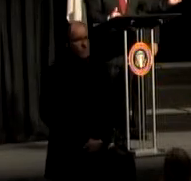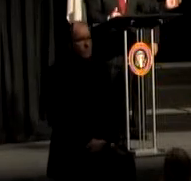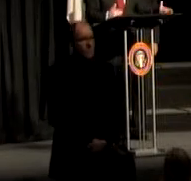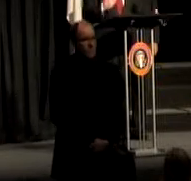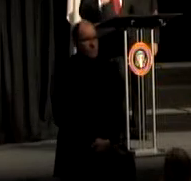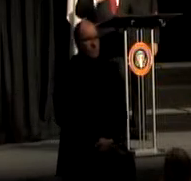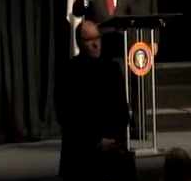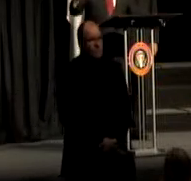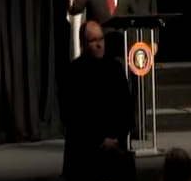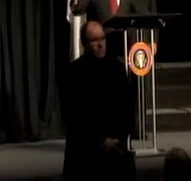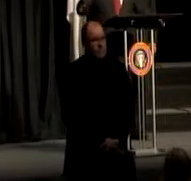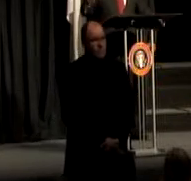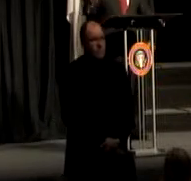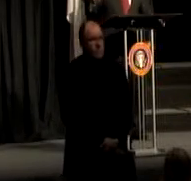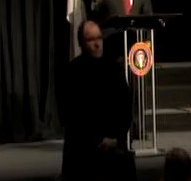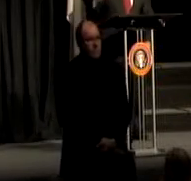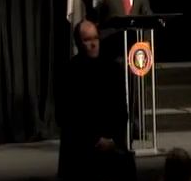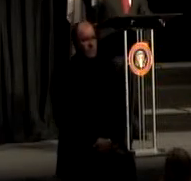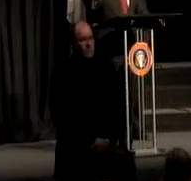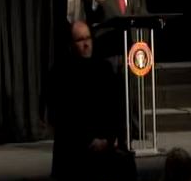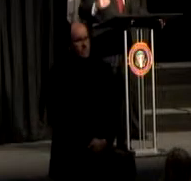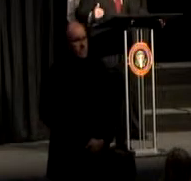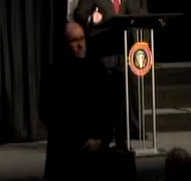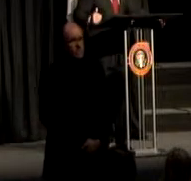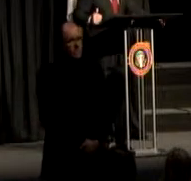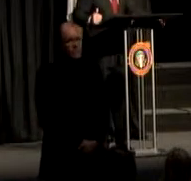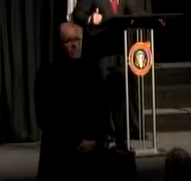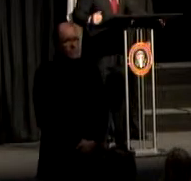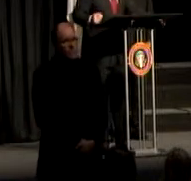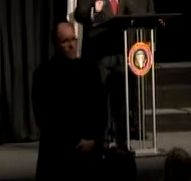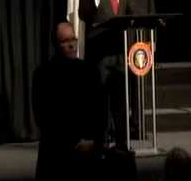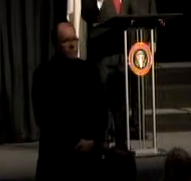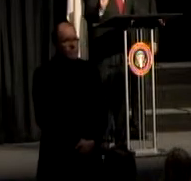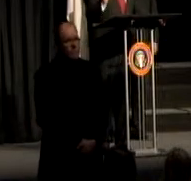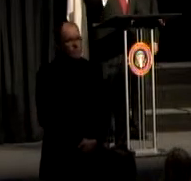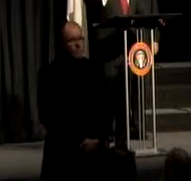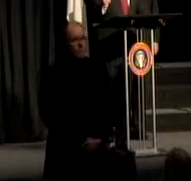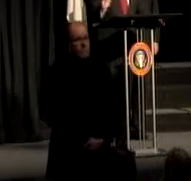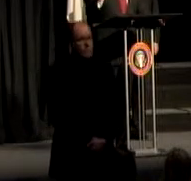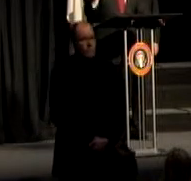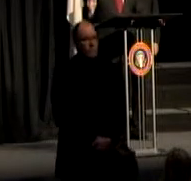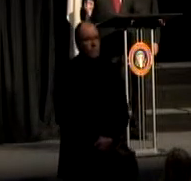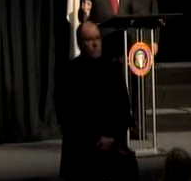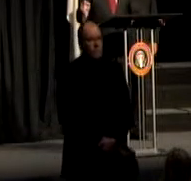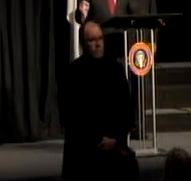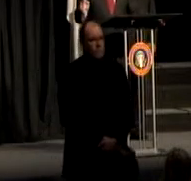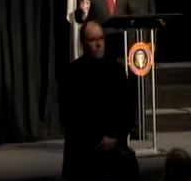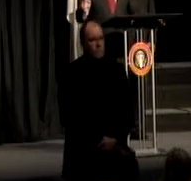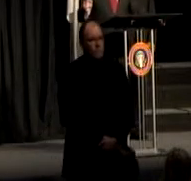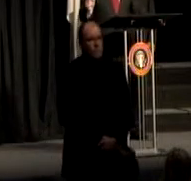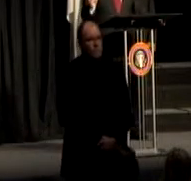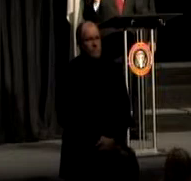needs or maybe we try to give other people the opportunity to meet those needs but if we give others